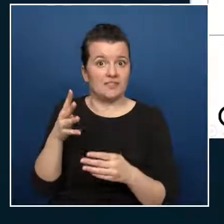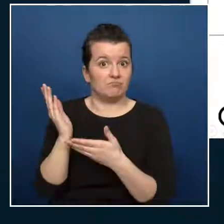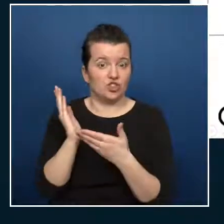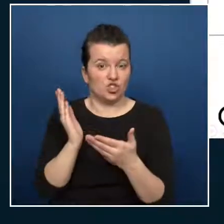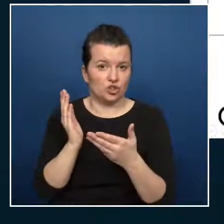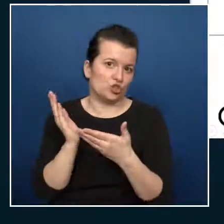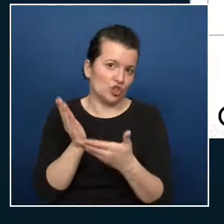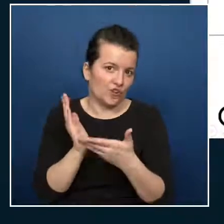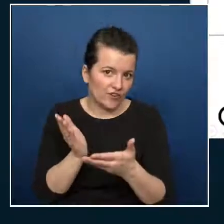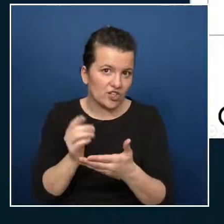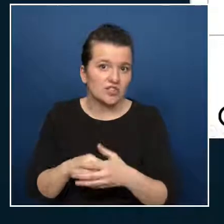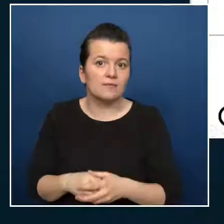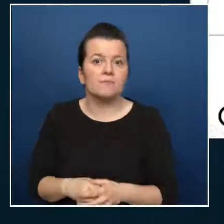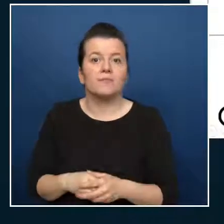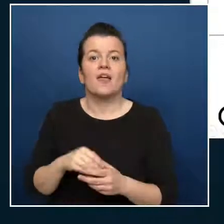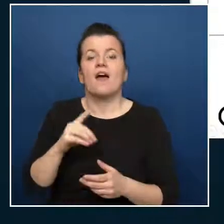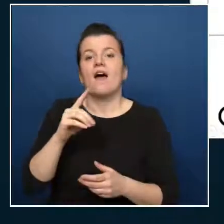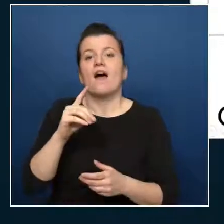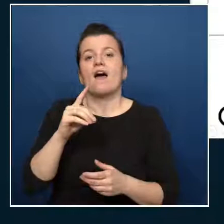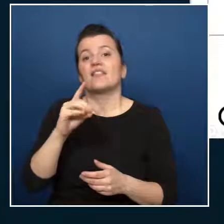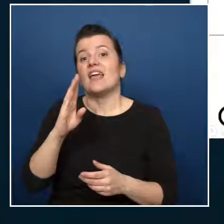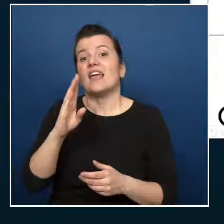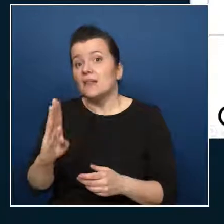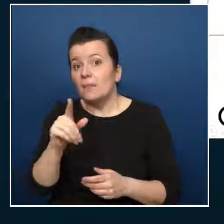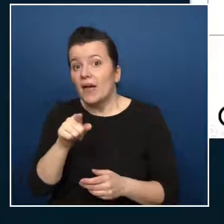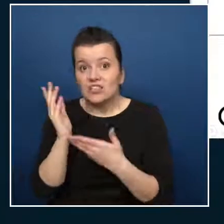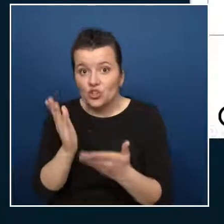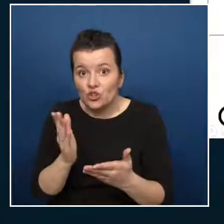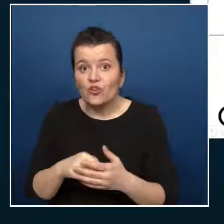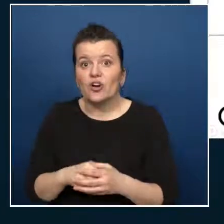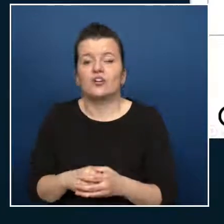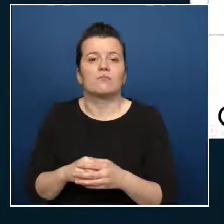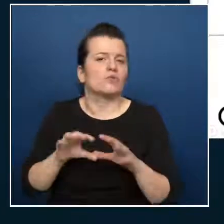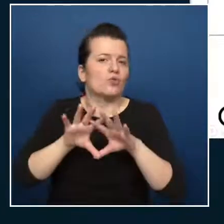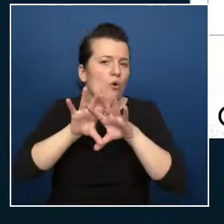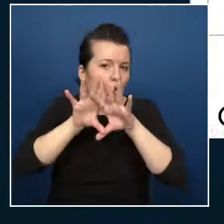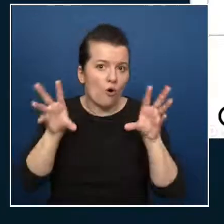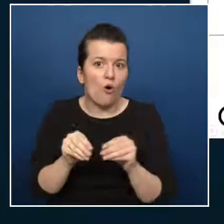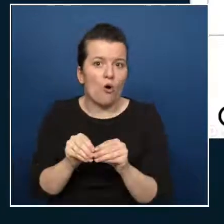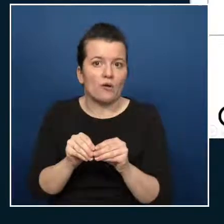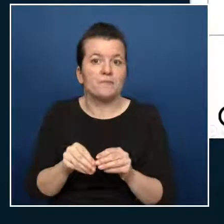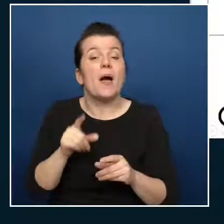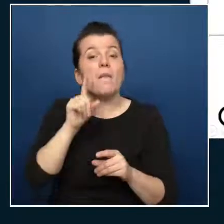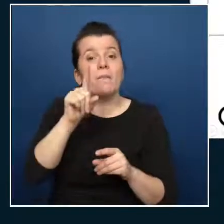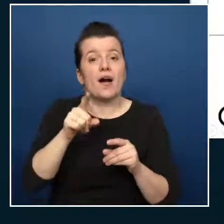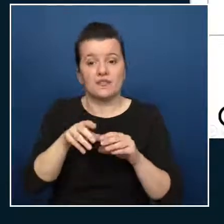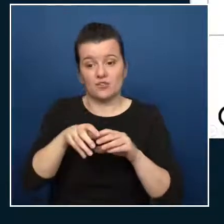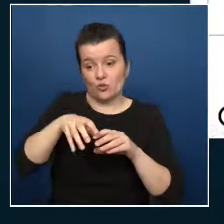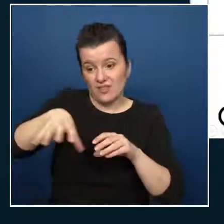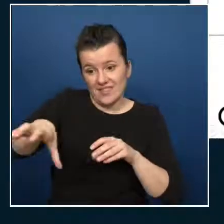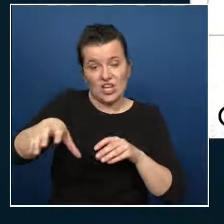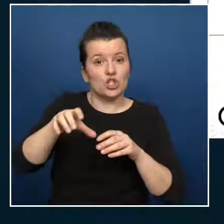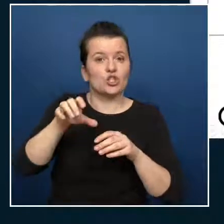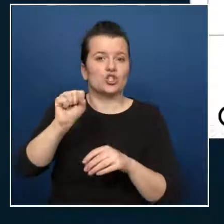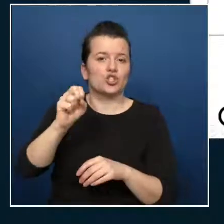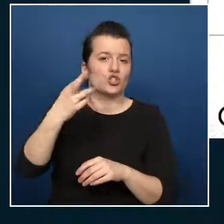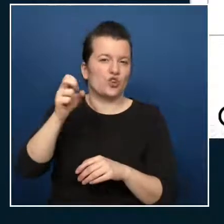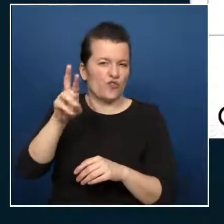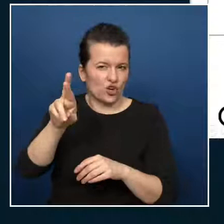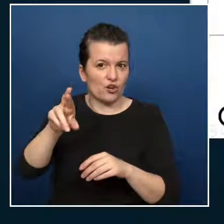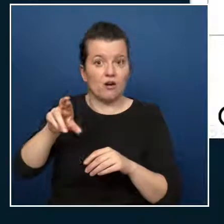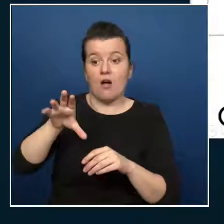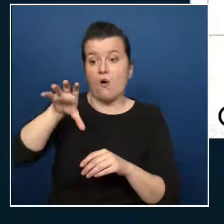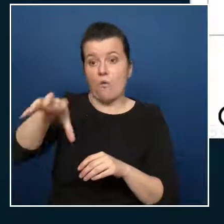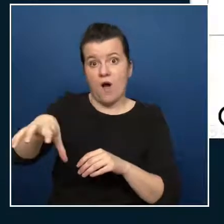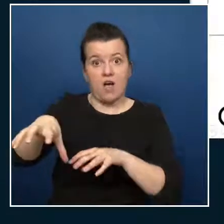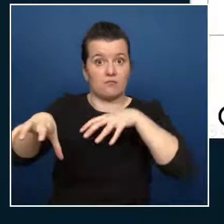the database server, the web server, and all the environments were in separate servers. But then it was pretty old.